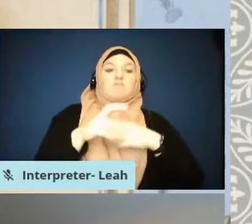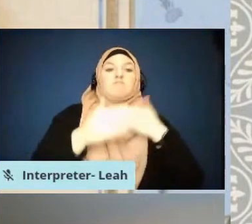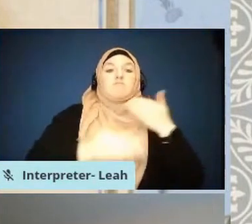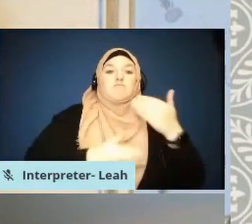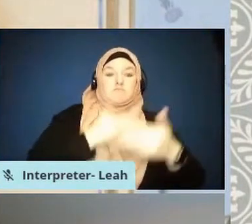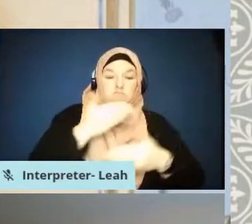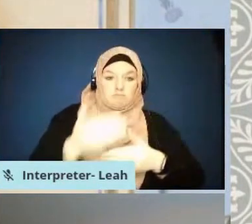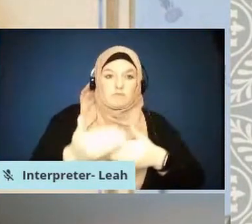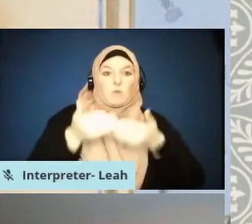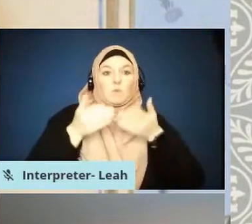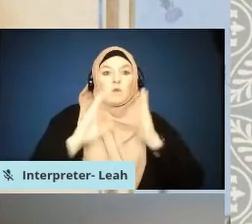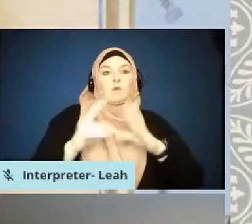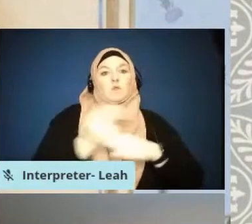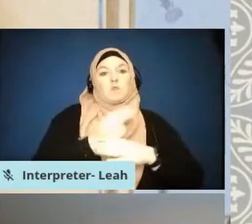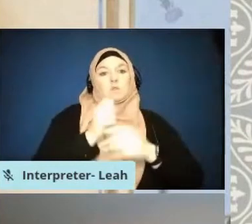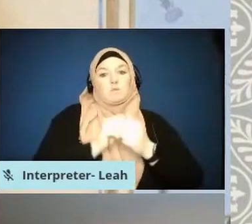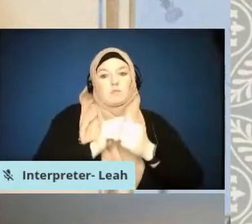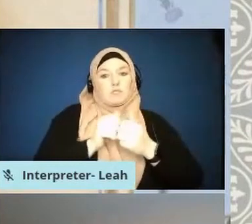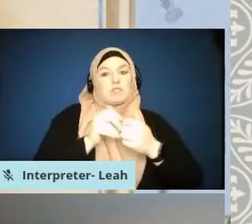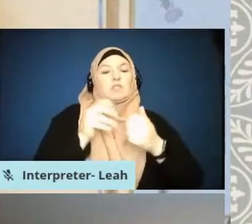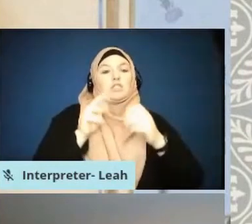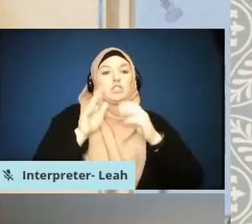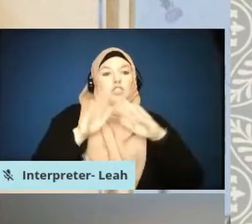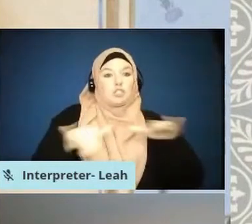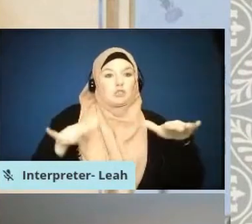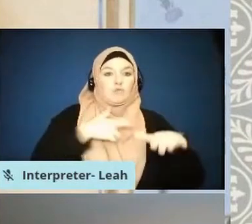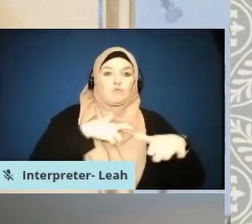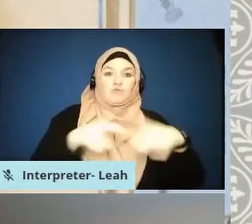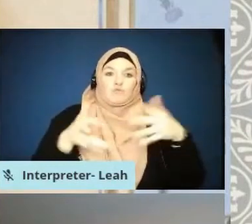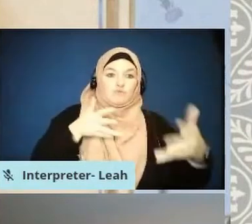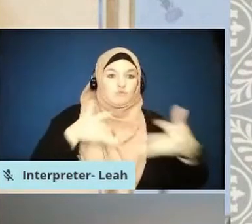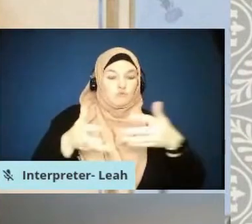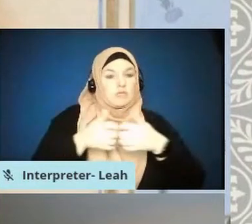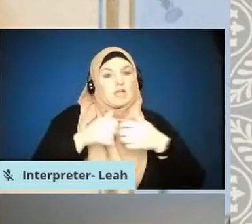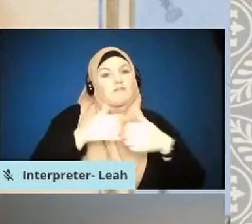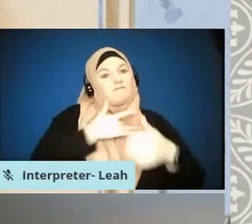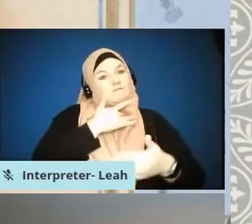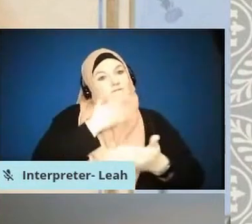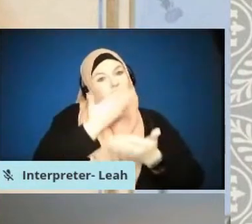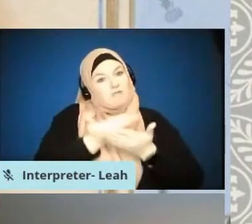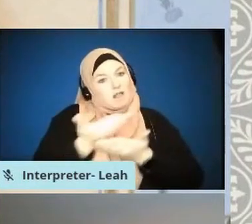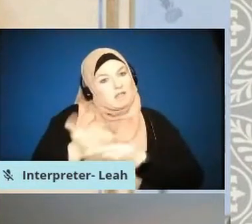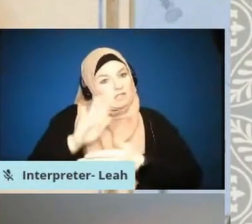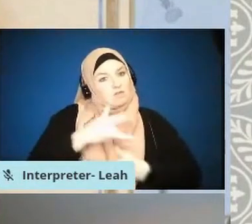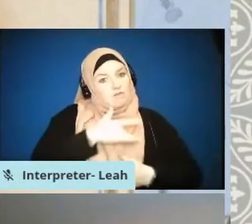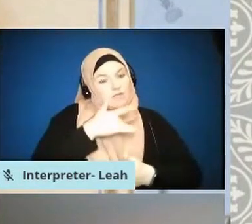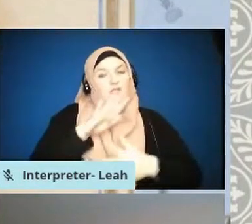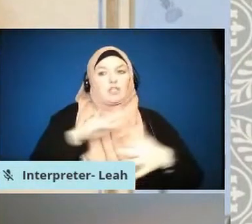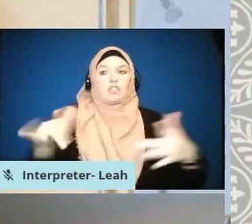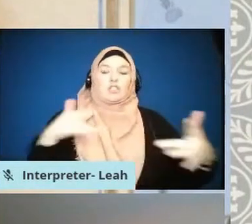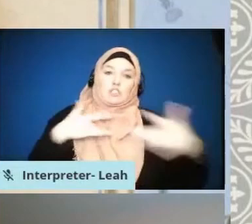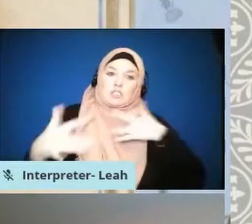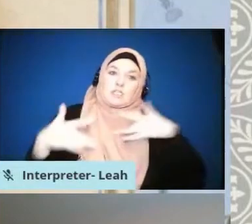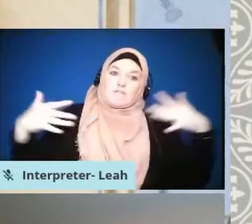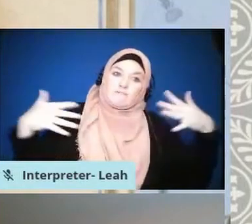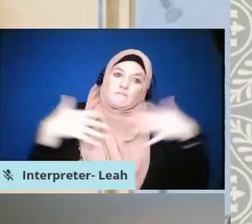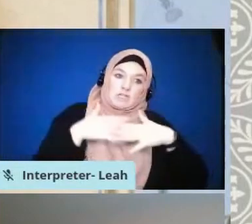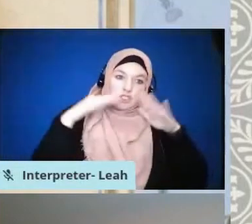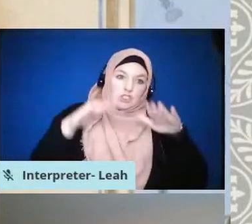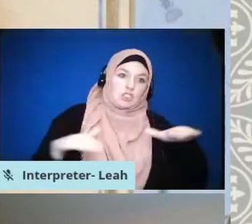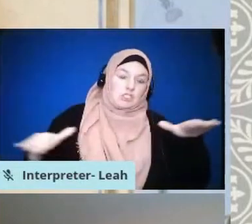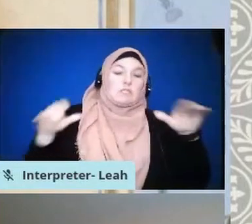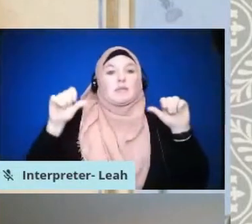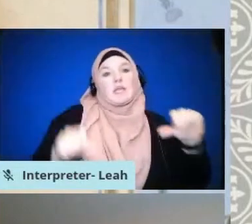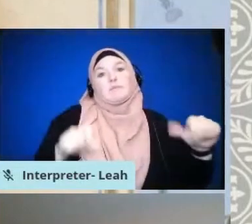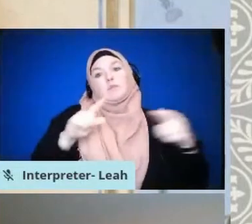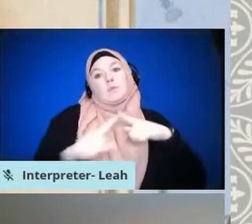with children need to be modified to recognize and validate the feelings, the concerns, the fears of children, to